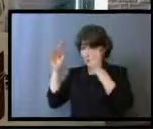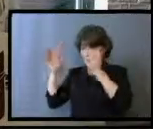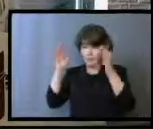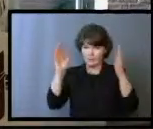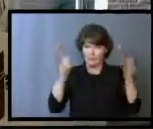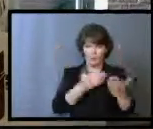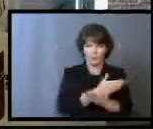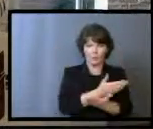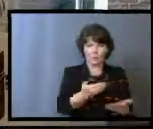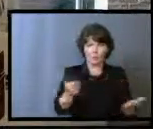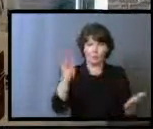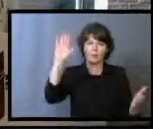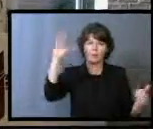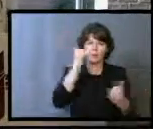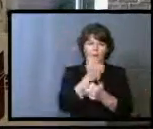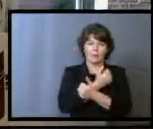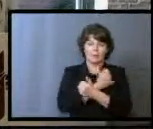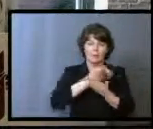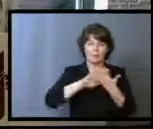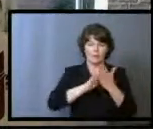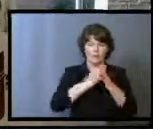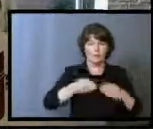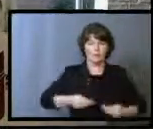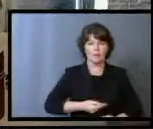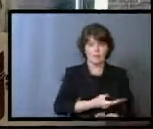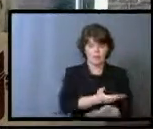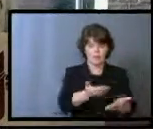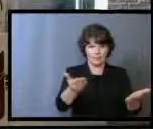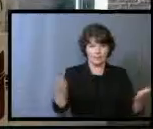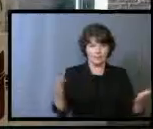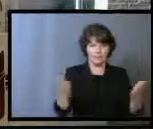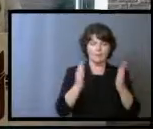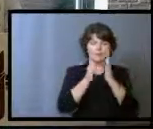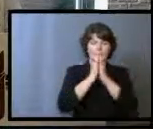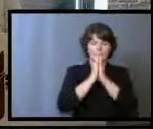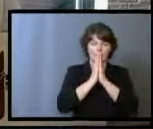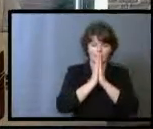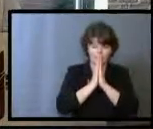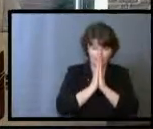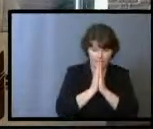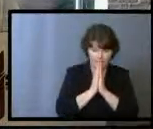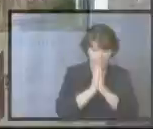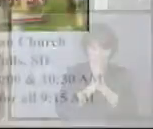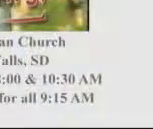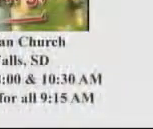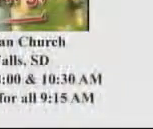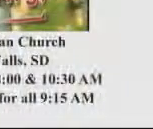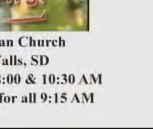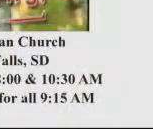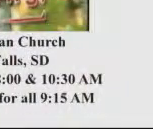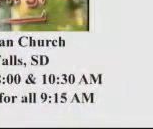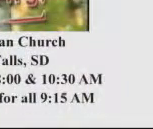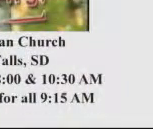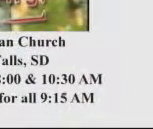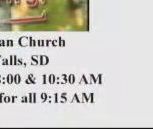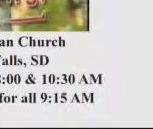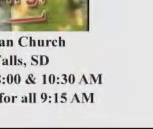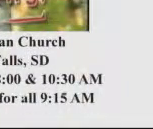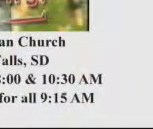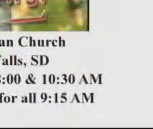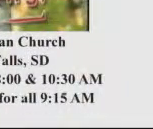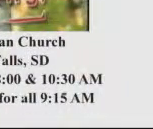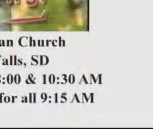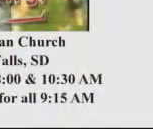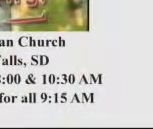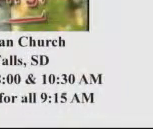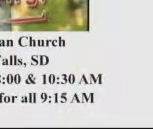look upon you with favor and give you peace. Amen. We're happy that you joined us for worship